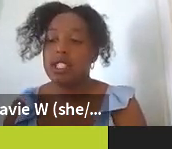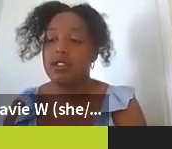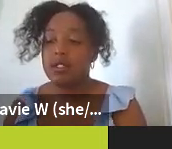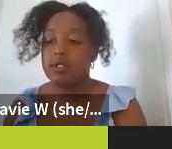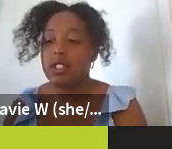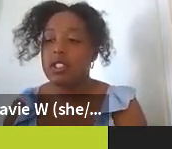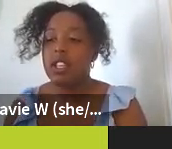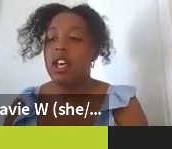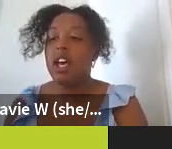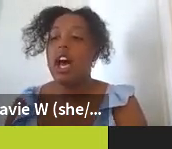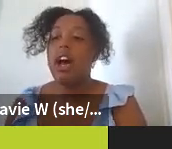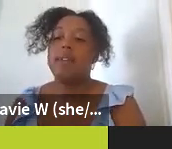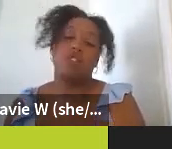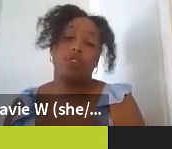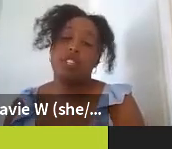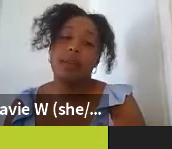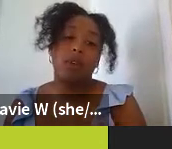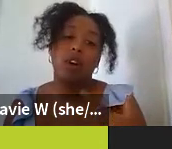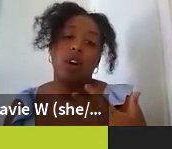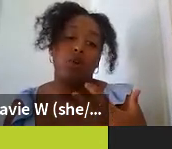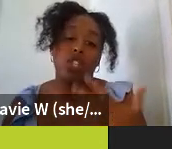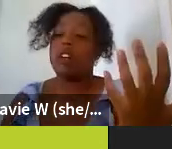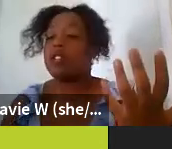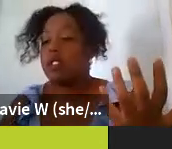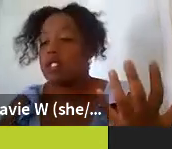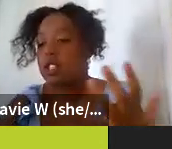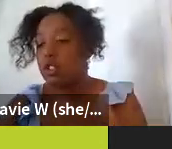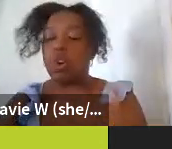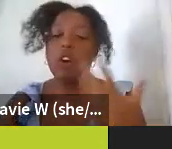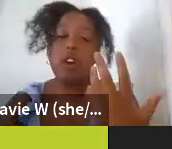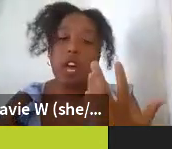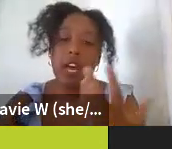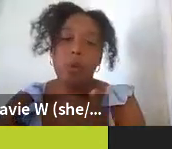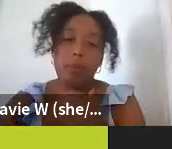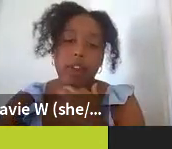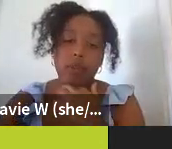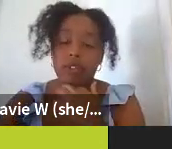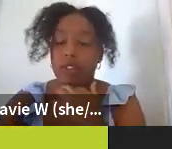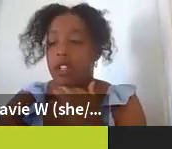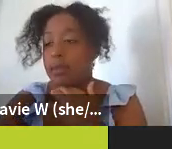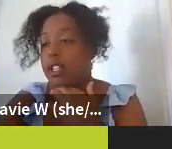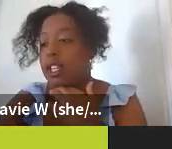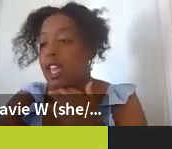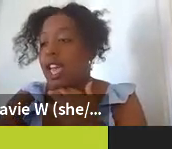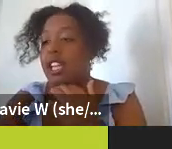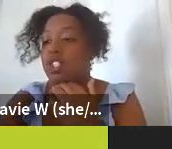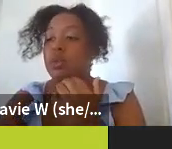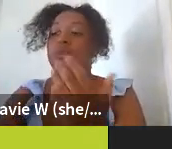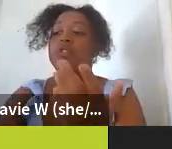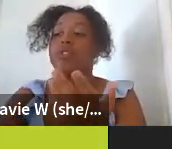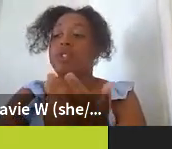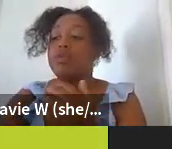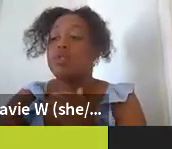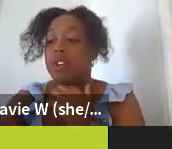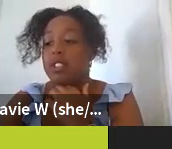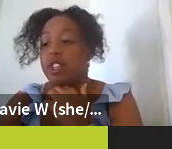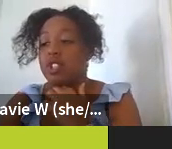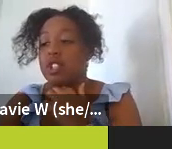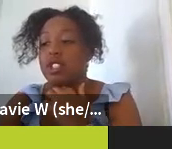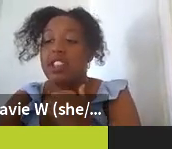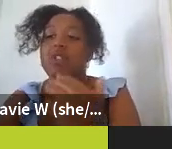the 1950s. And so, for example, she went to visit New York at one point with her husband, and she was